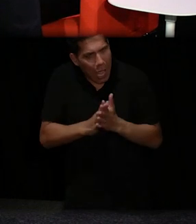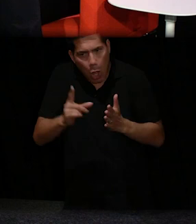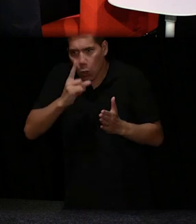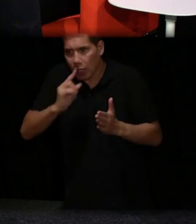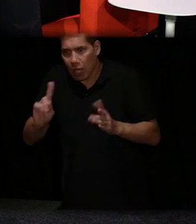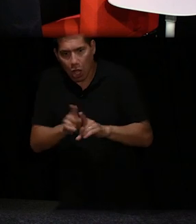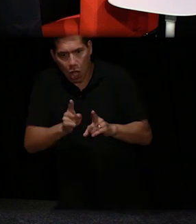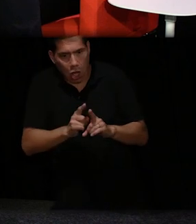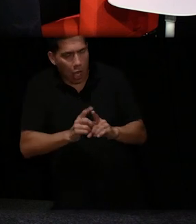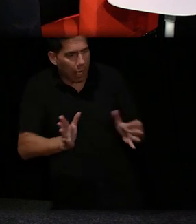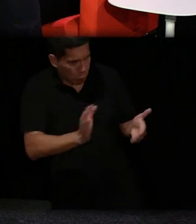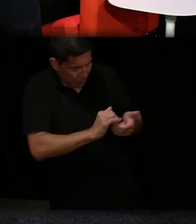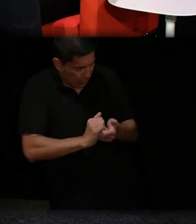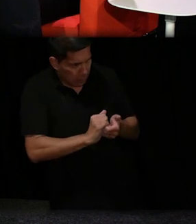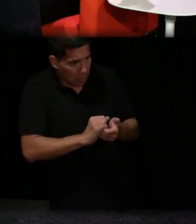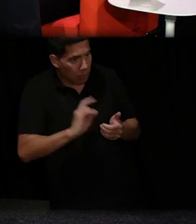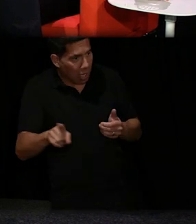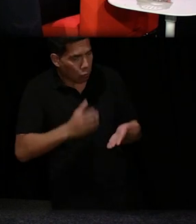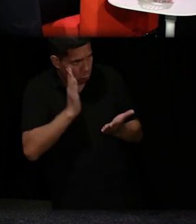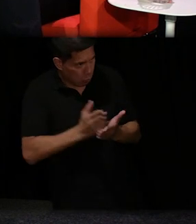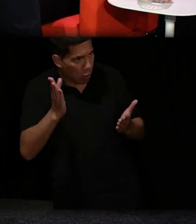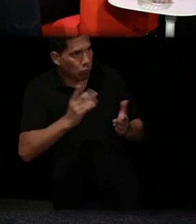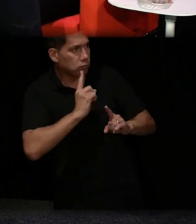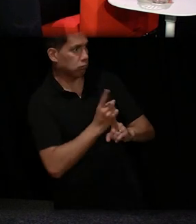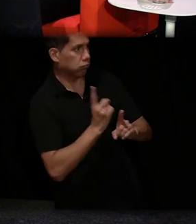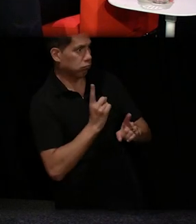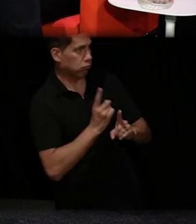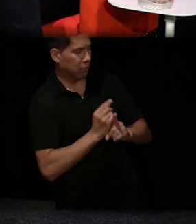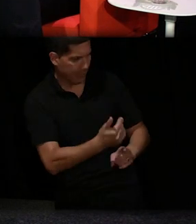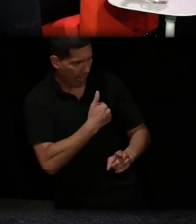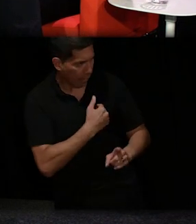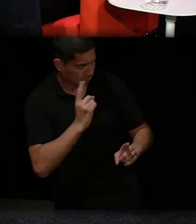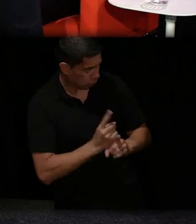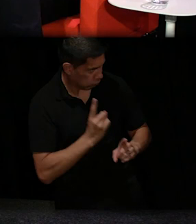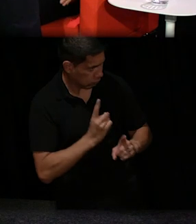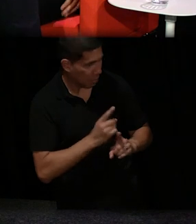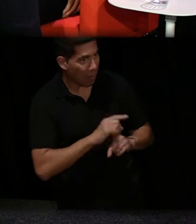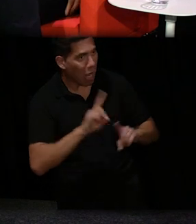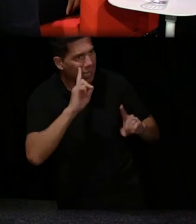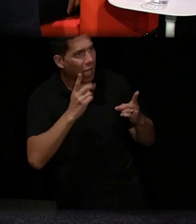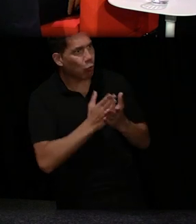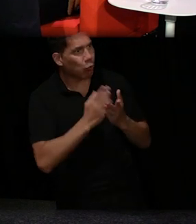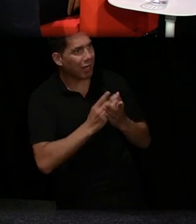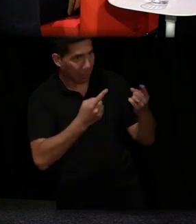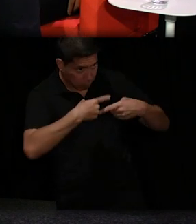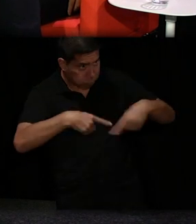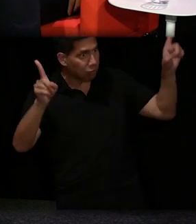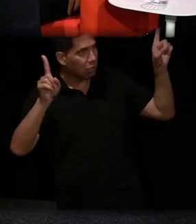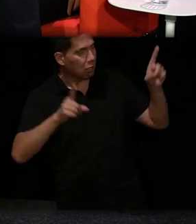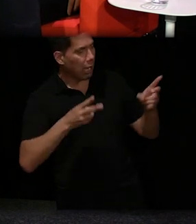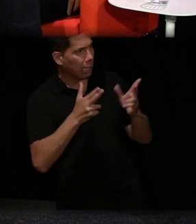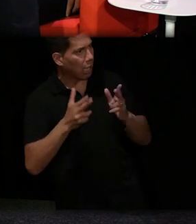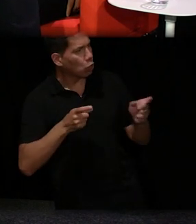think about his authenticity and sincerity in not really being able to prosecute a gun control agenda, but making a public